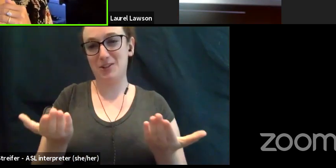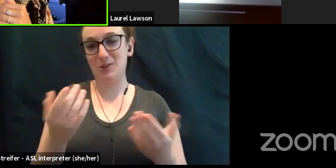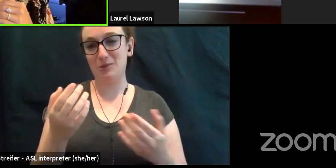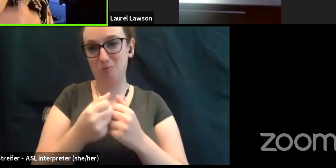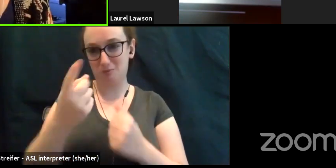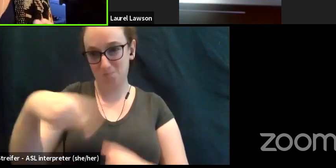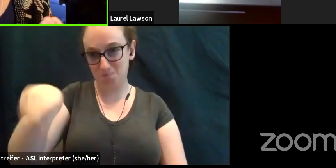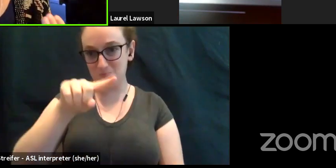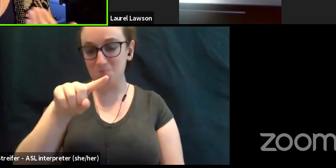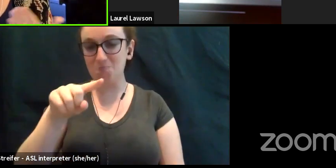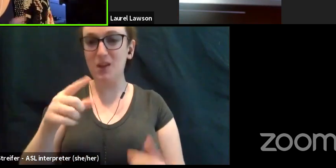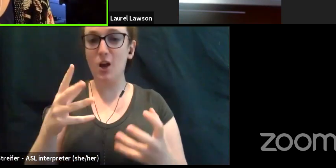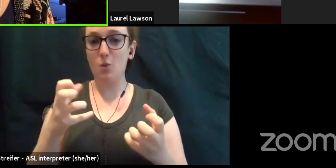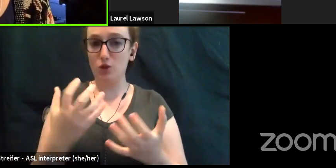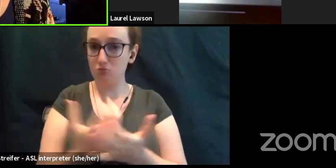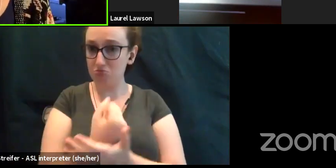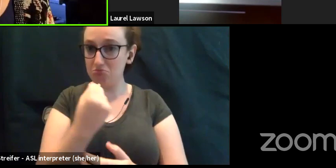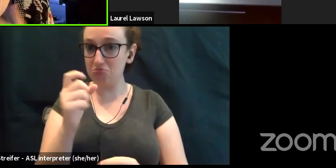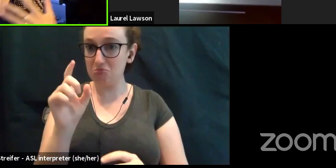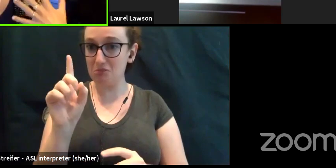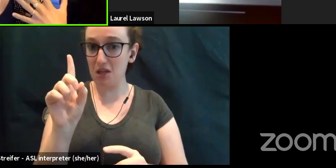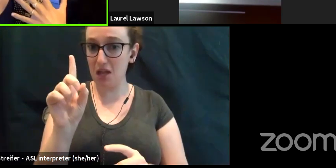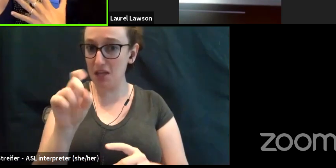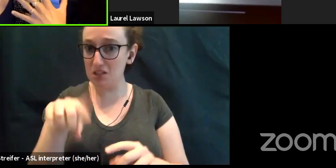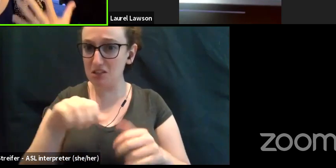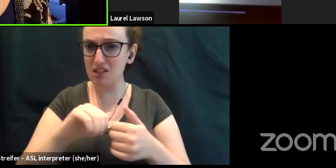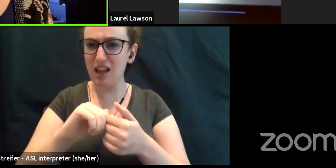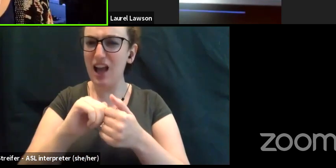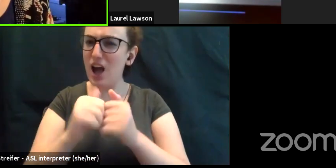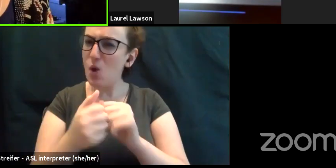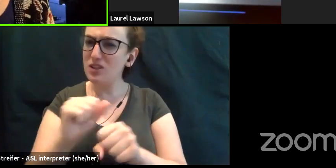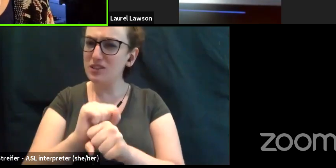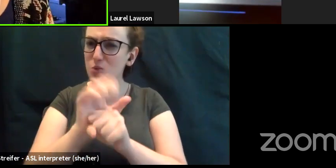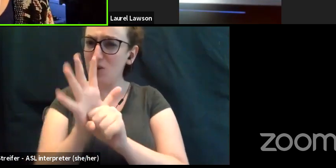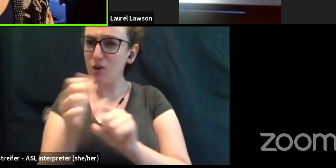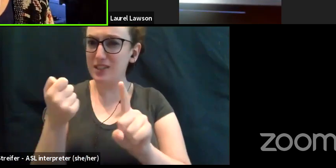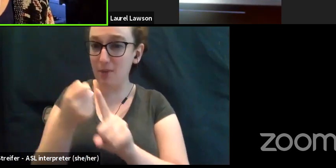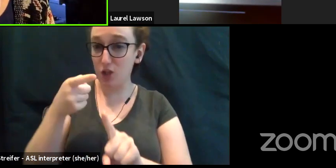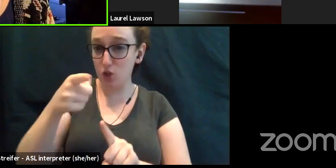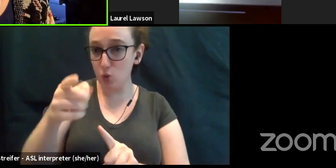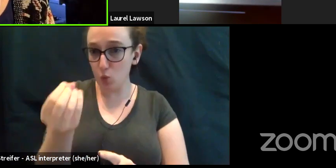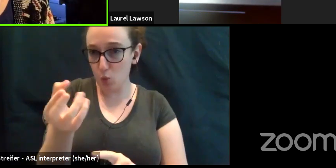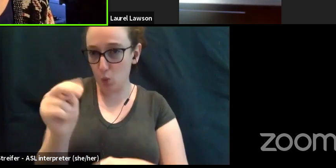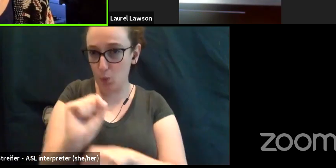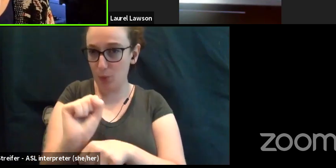And so I want to start by asking, how has the pandemic impacted you and your practice?